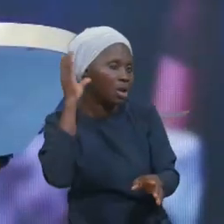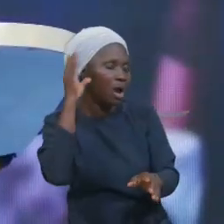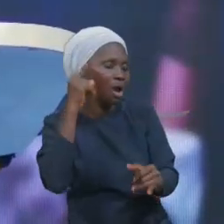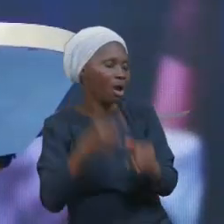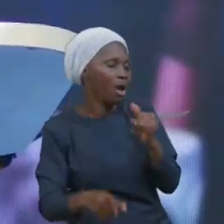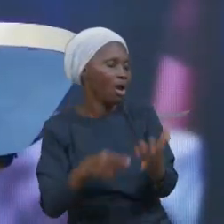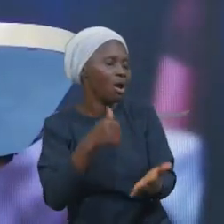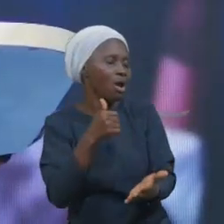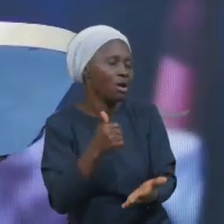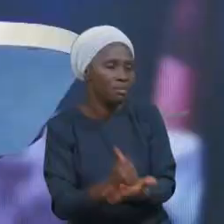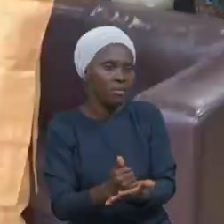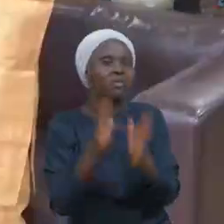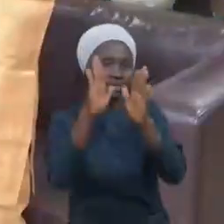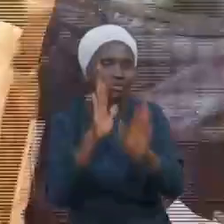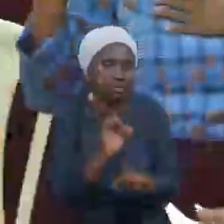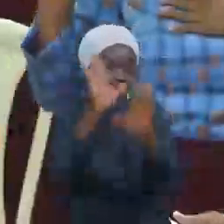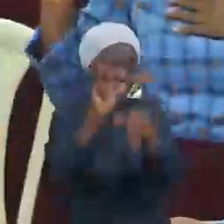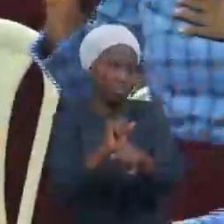your miracle has arrived.